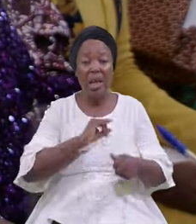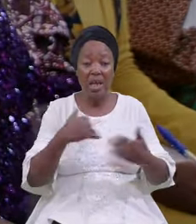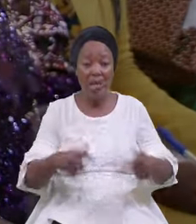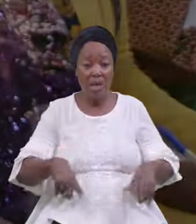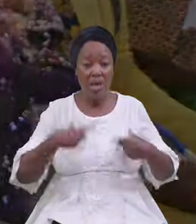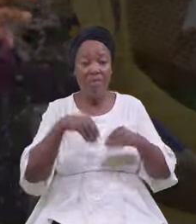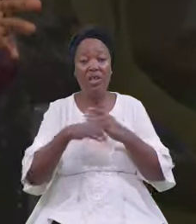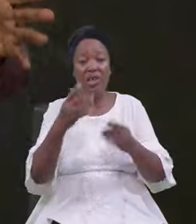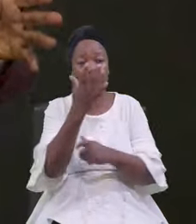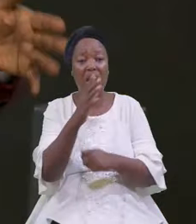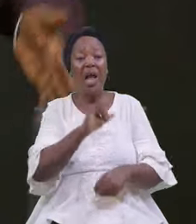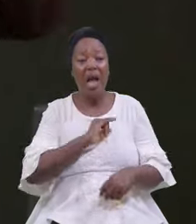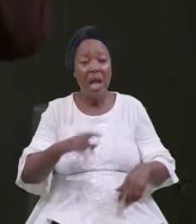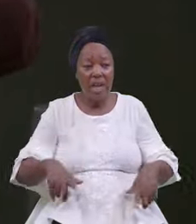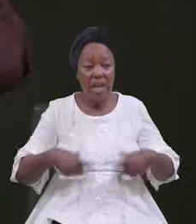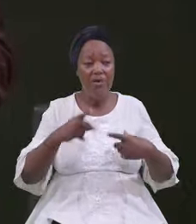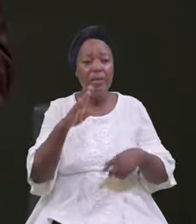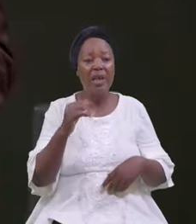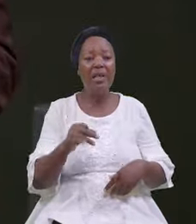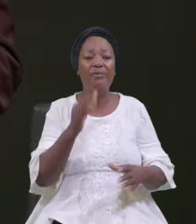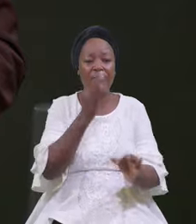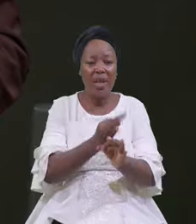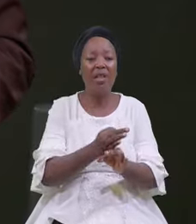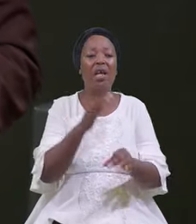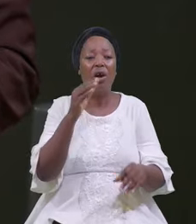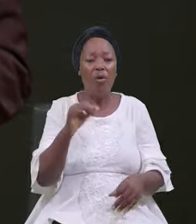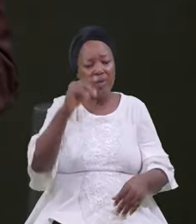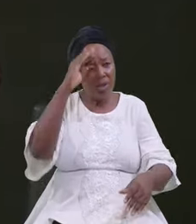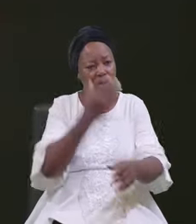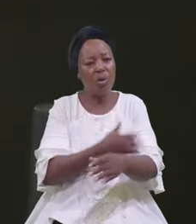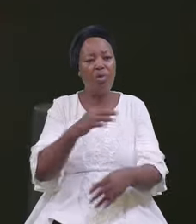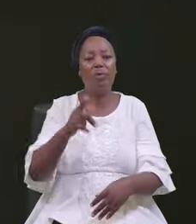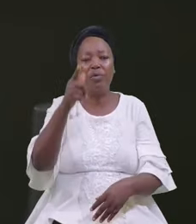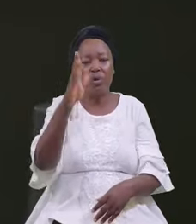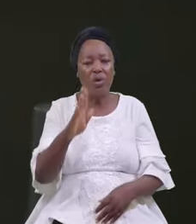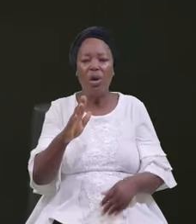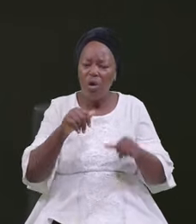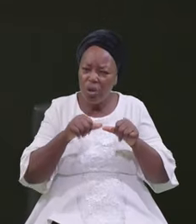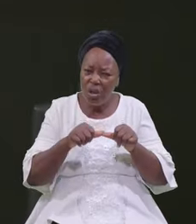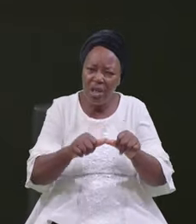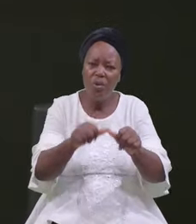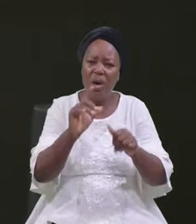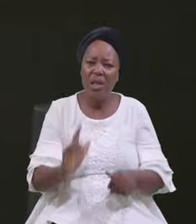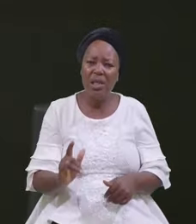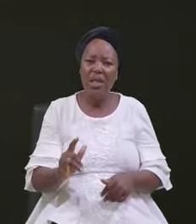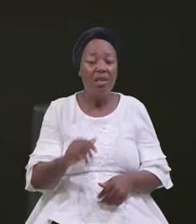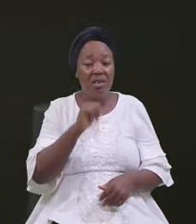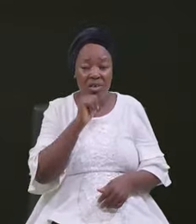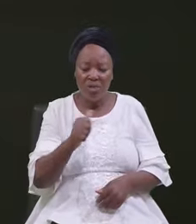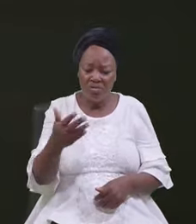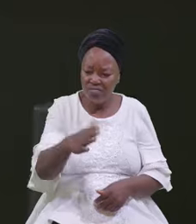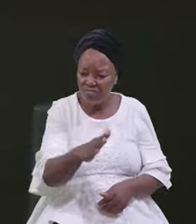I live by the faith of the Son of God. Consistently, not